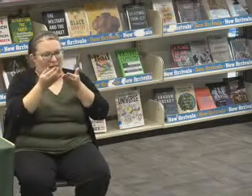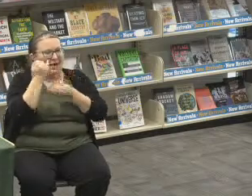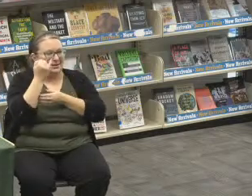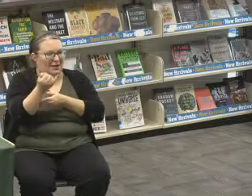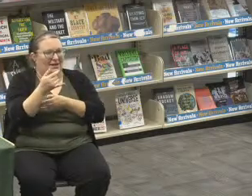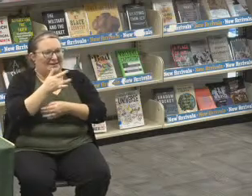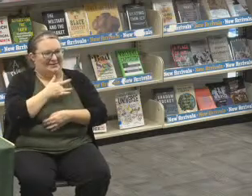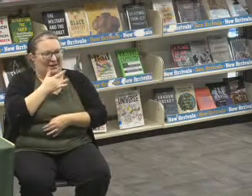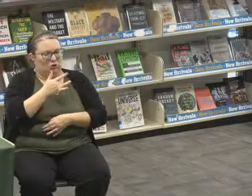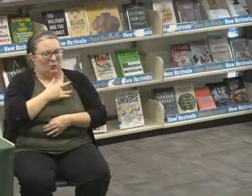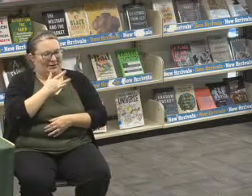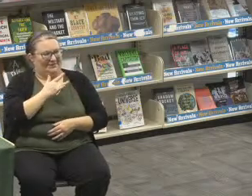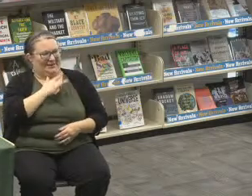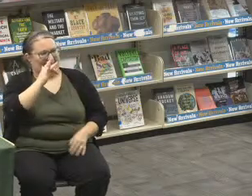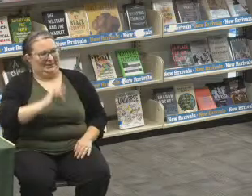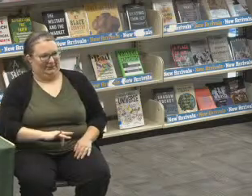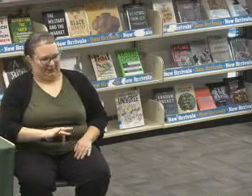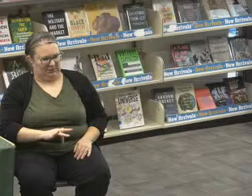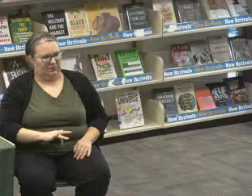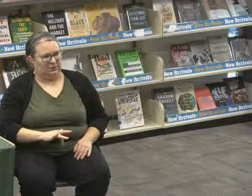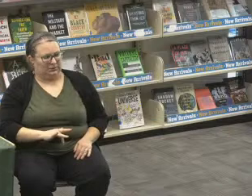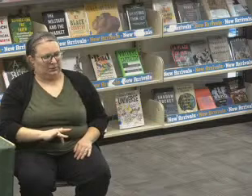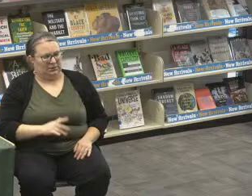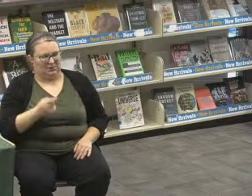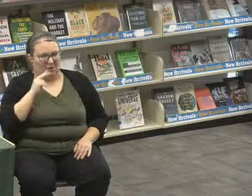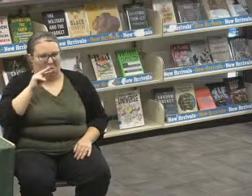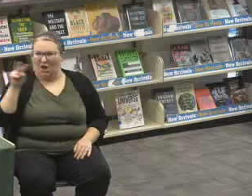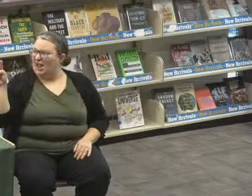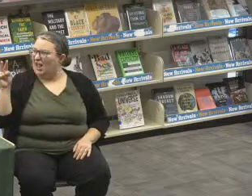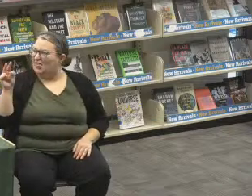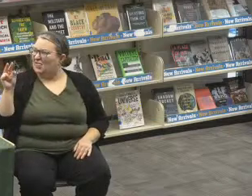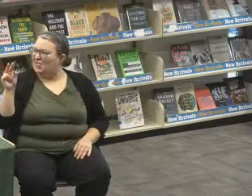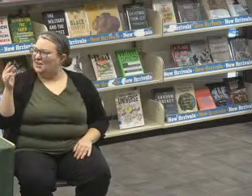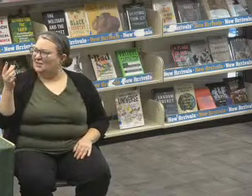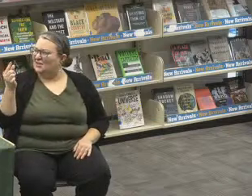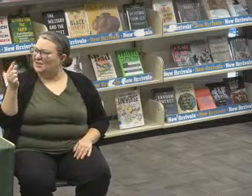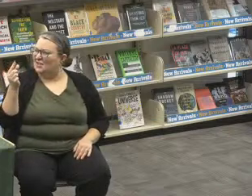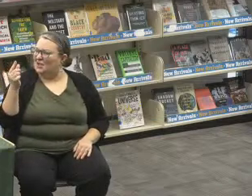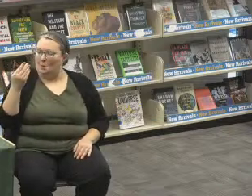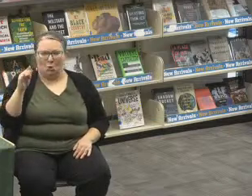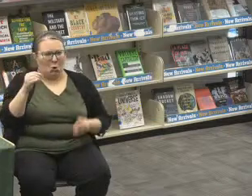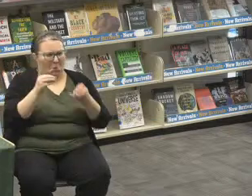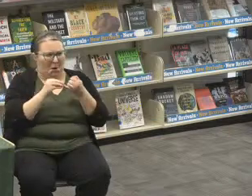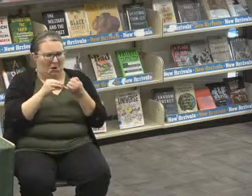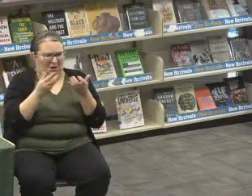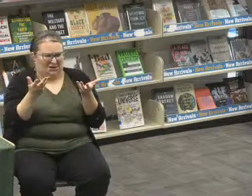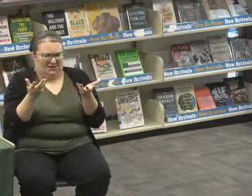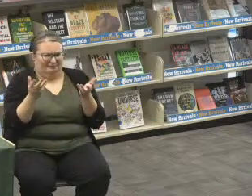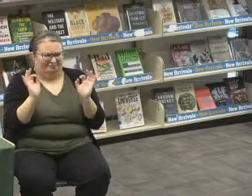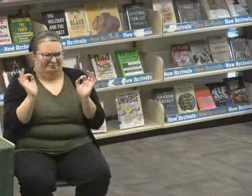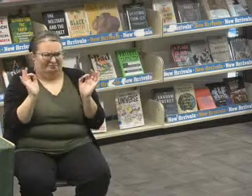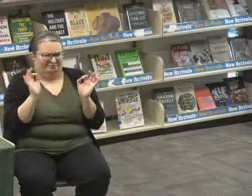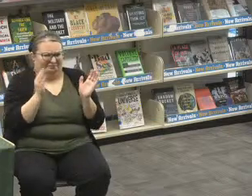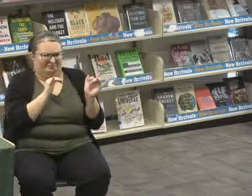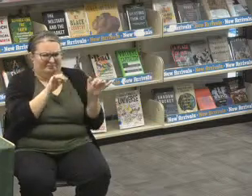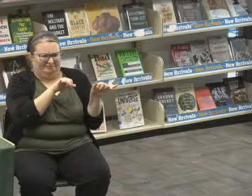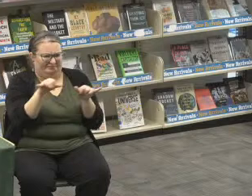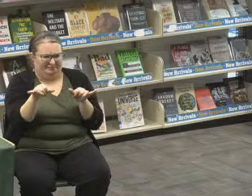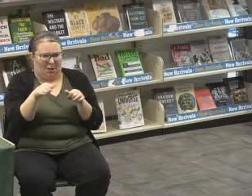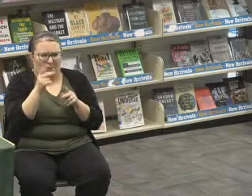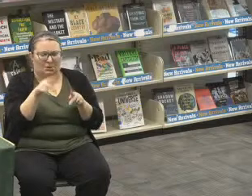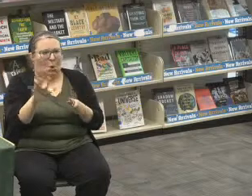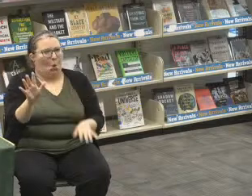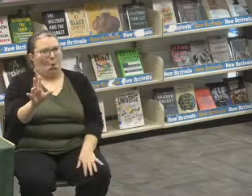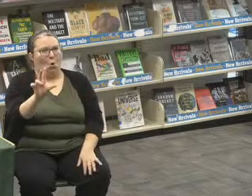of sensory sensitivity. Somebody might look at those blueberries and be like, a blueberry's a blueberry. And another person might be like,